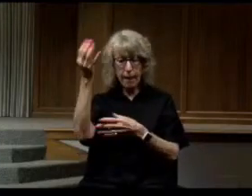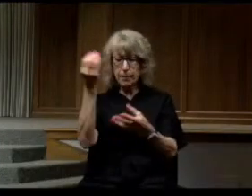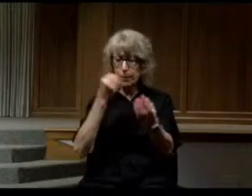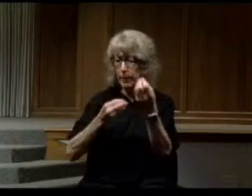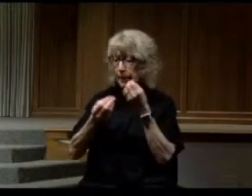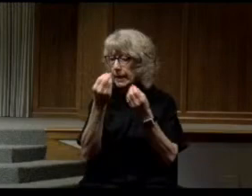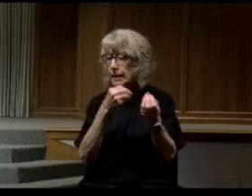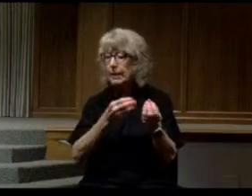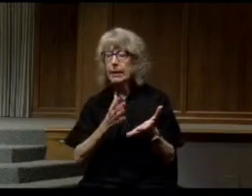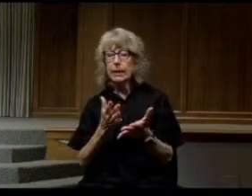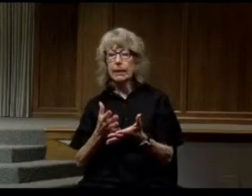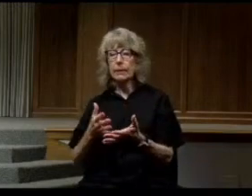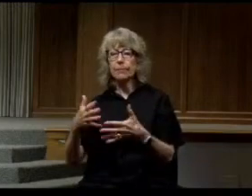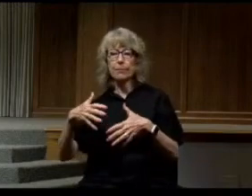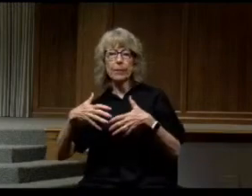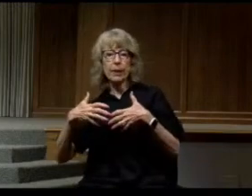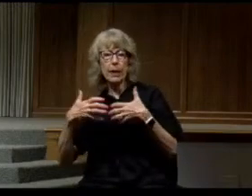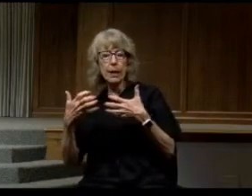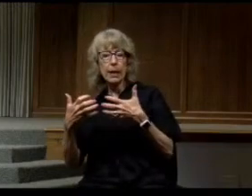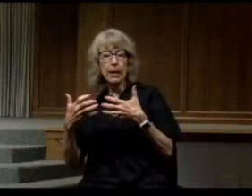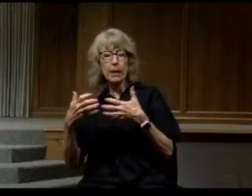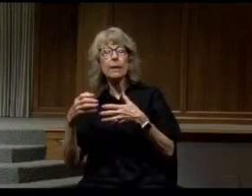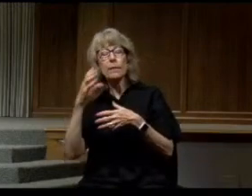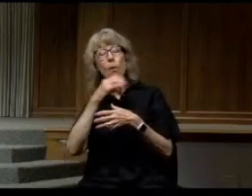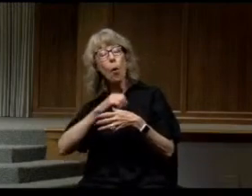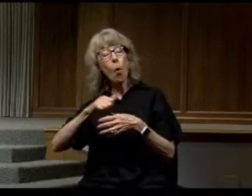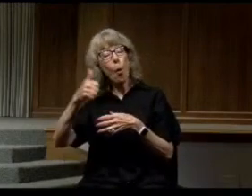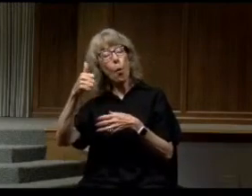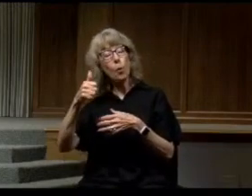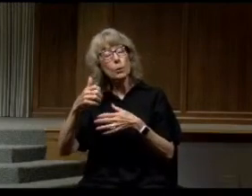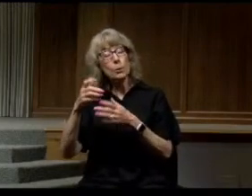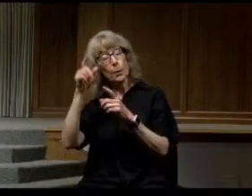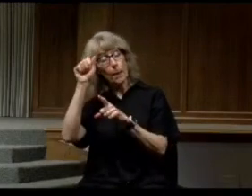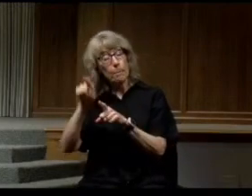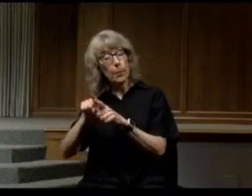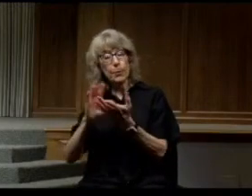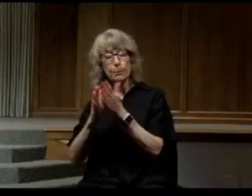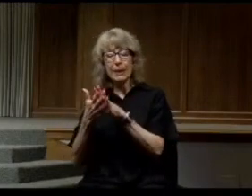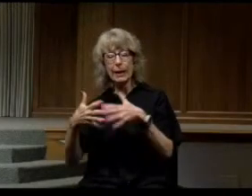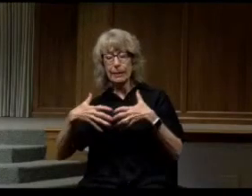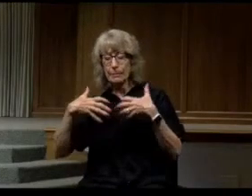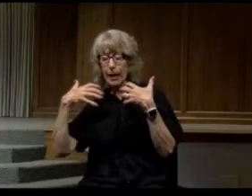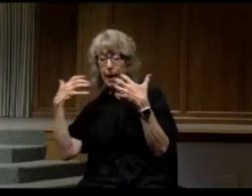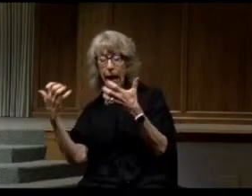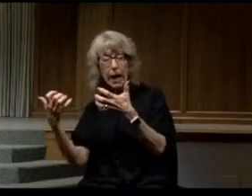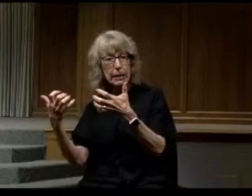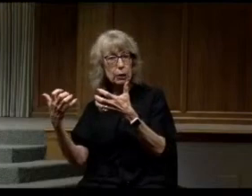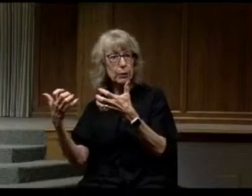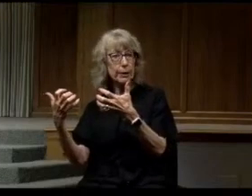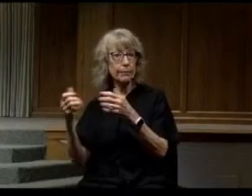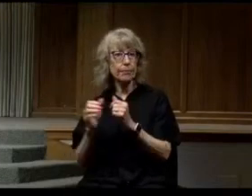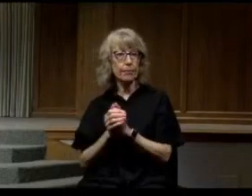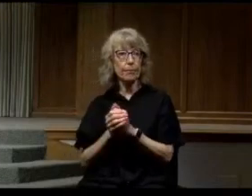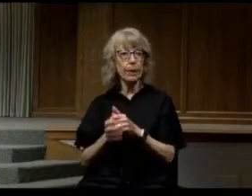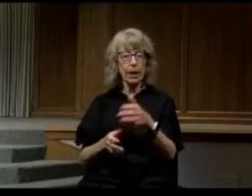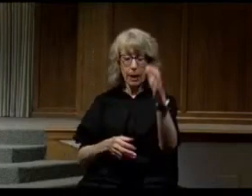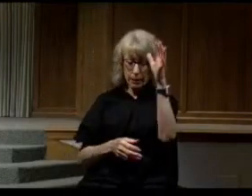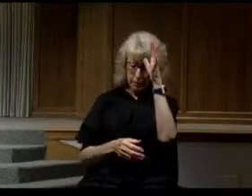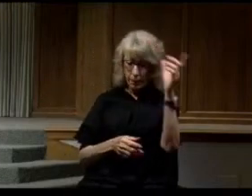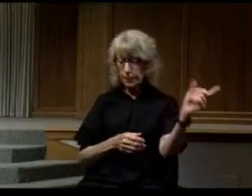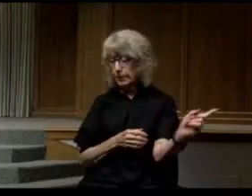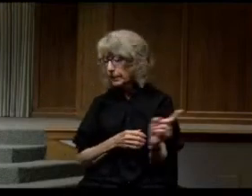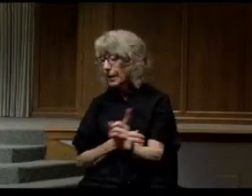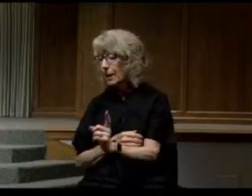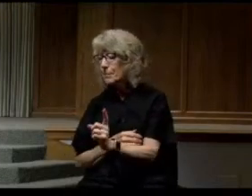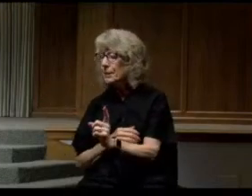so his father went out and pleaded with him. But he answered his father, "Look, all these years I've been slaving for